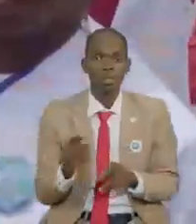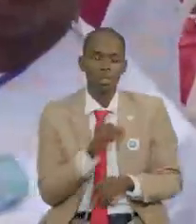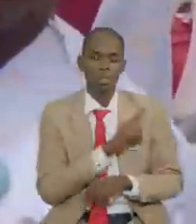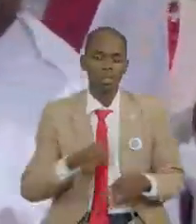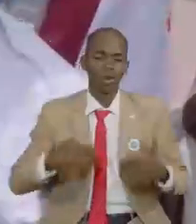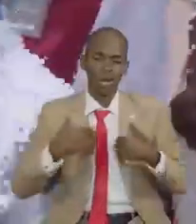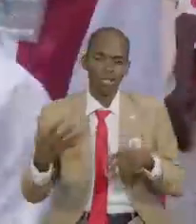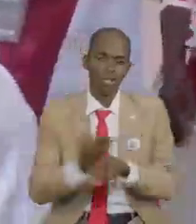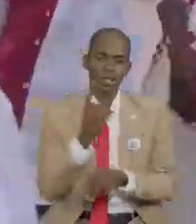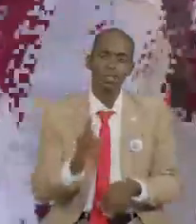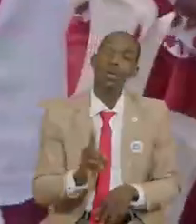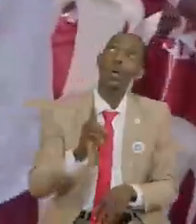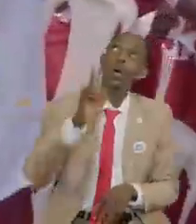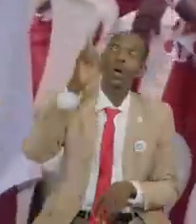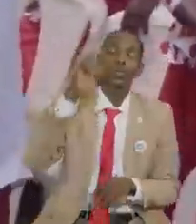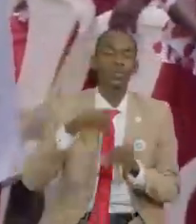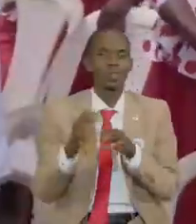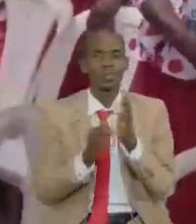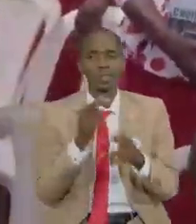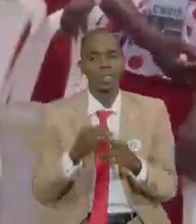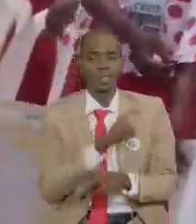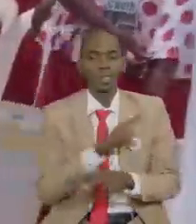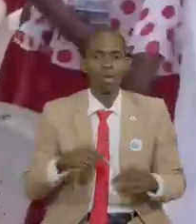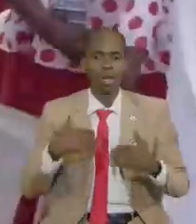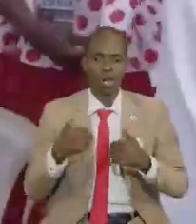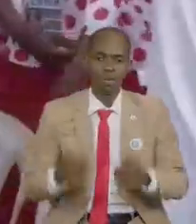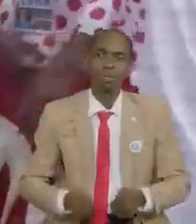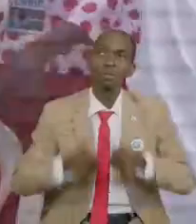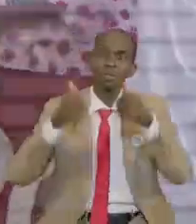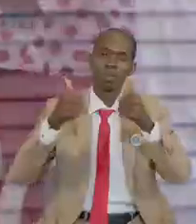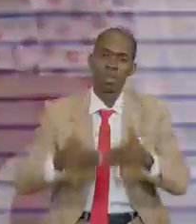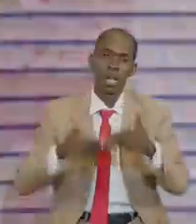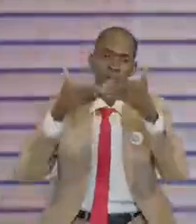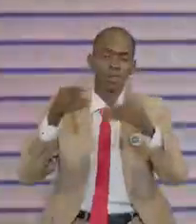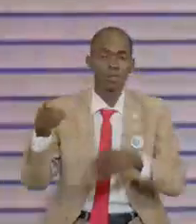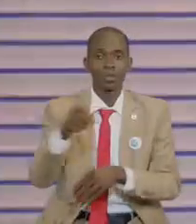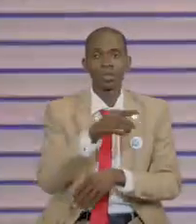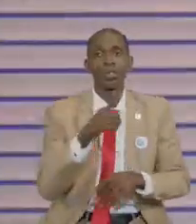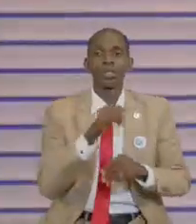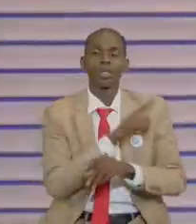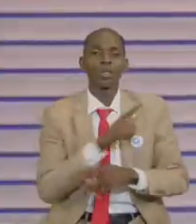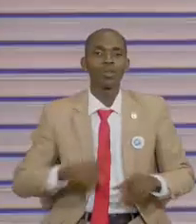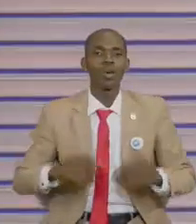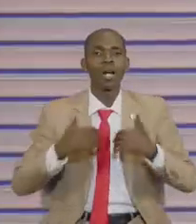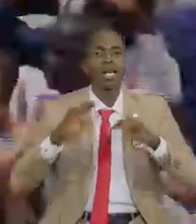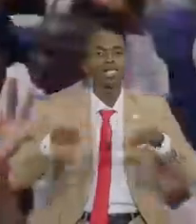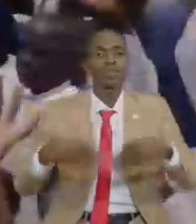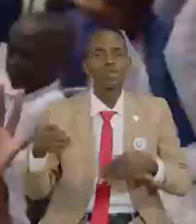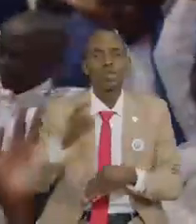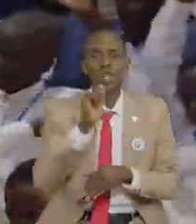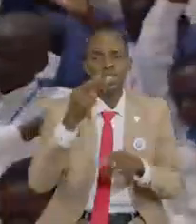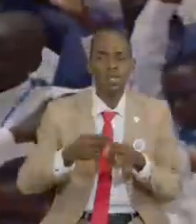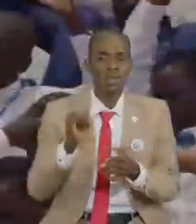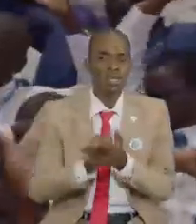up. The Lord has promoted you. And the Lord has given you the name that will never fail